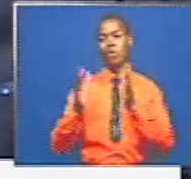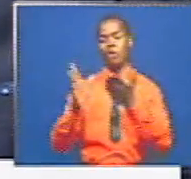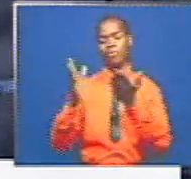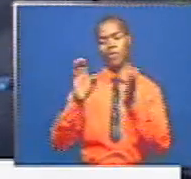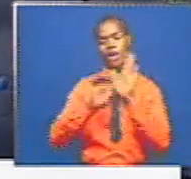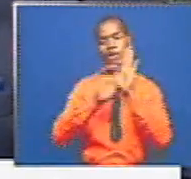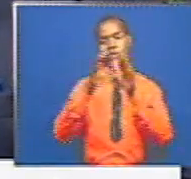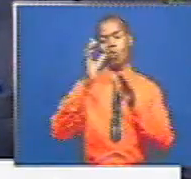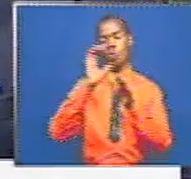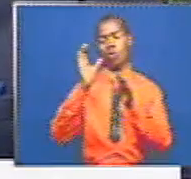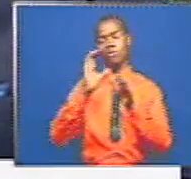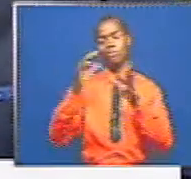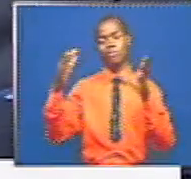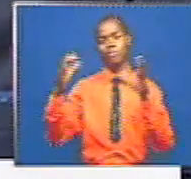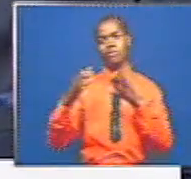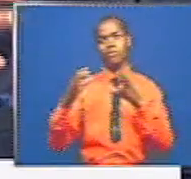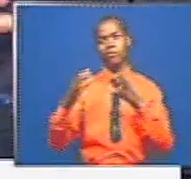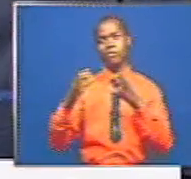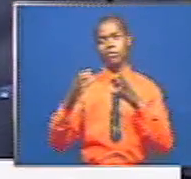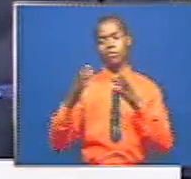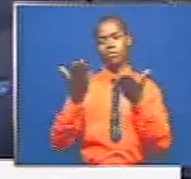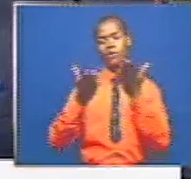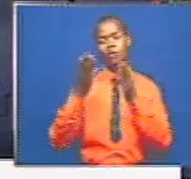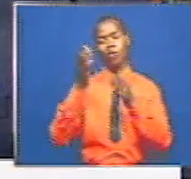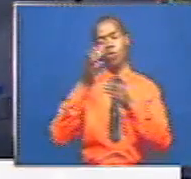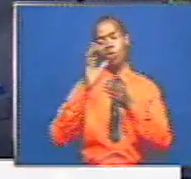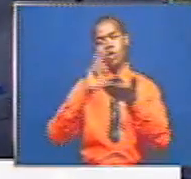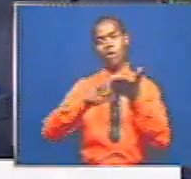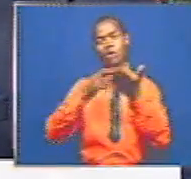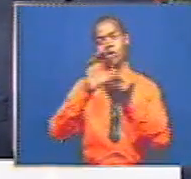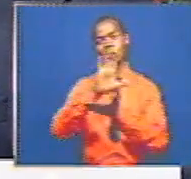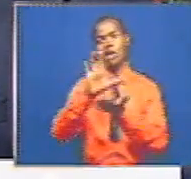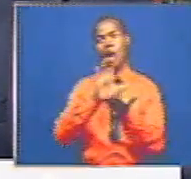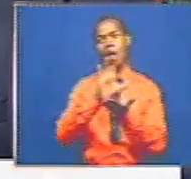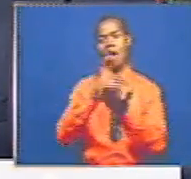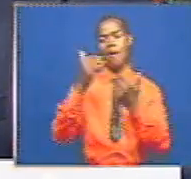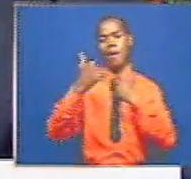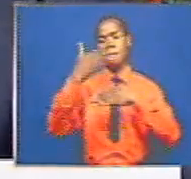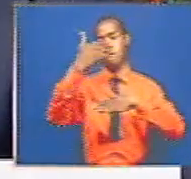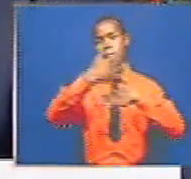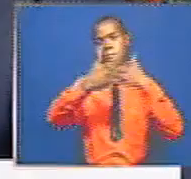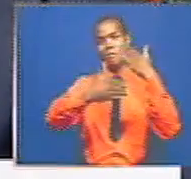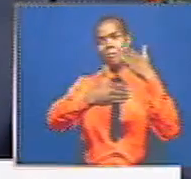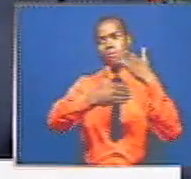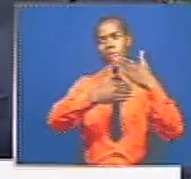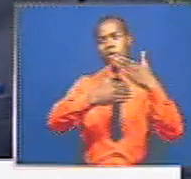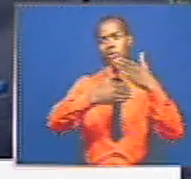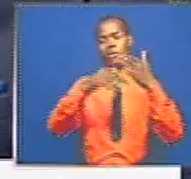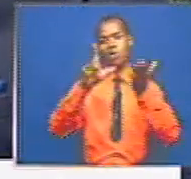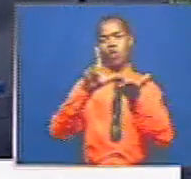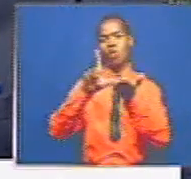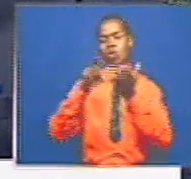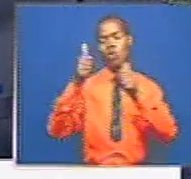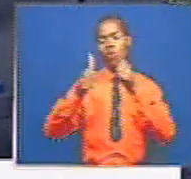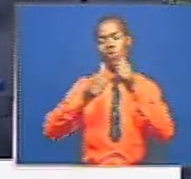like water resource centers, they have been enhanced and built by loans. Which central